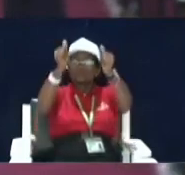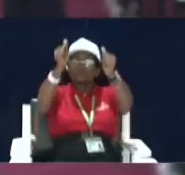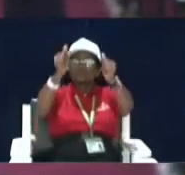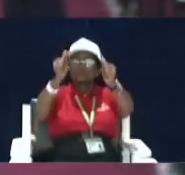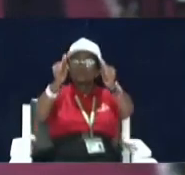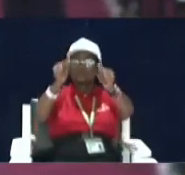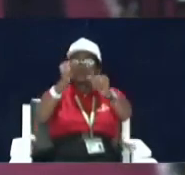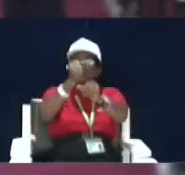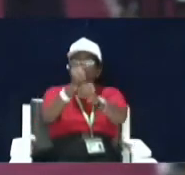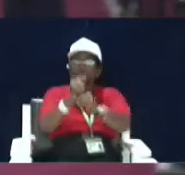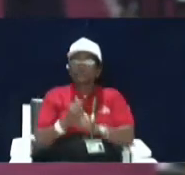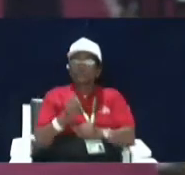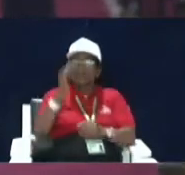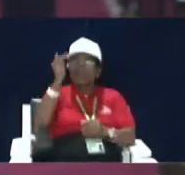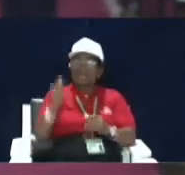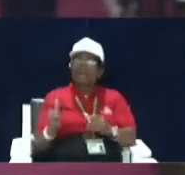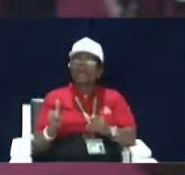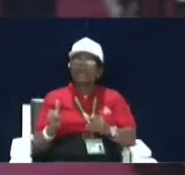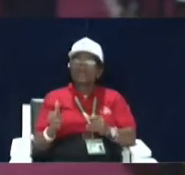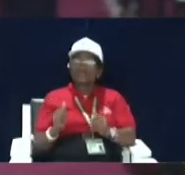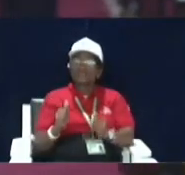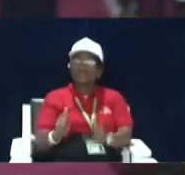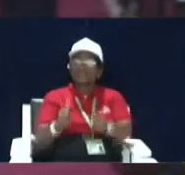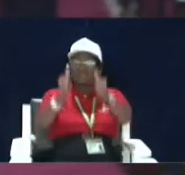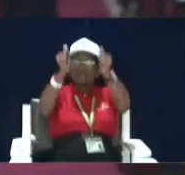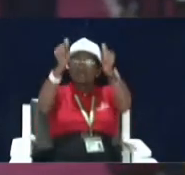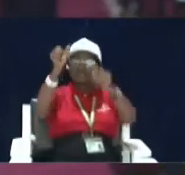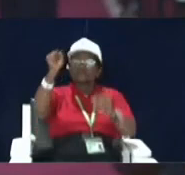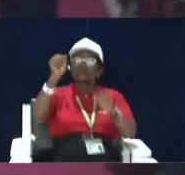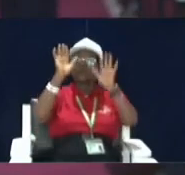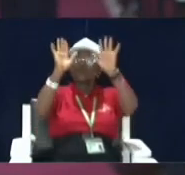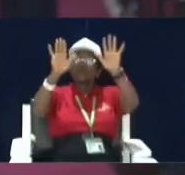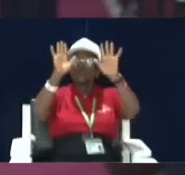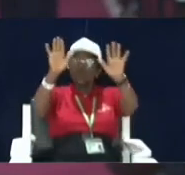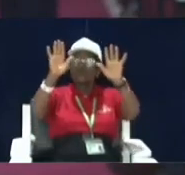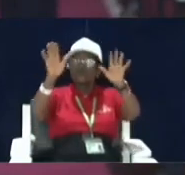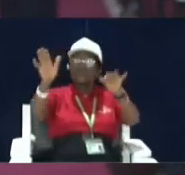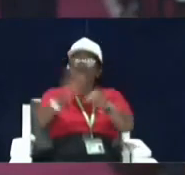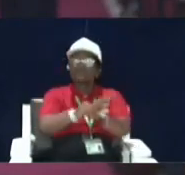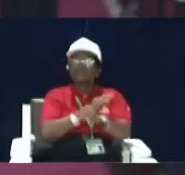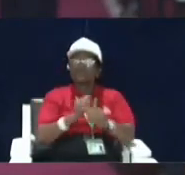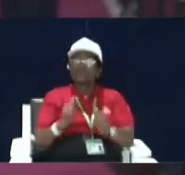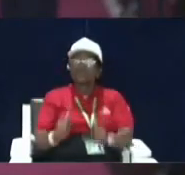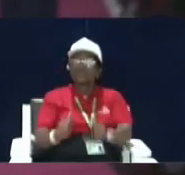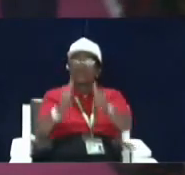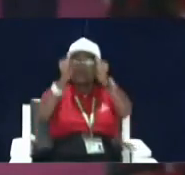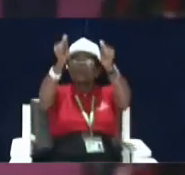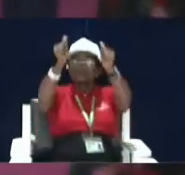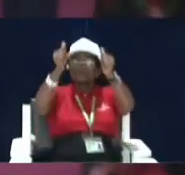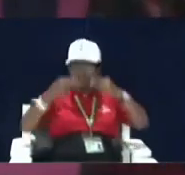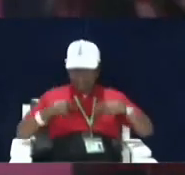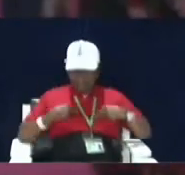supernatural promotions, wonderful promotions, physically,